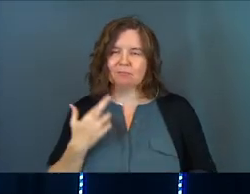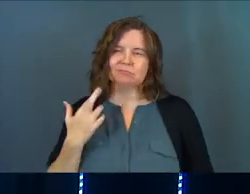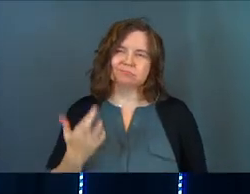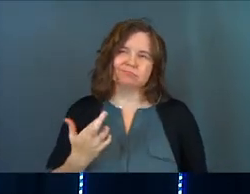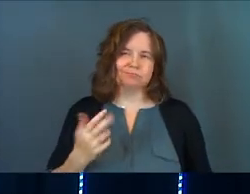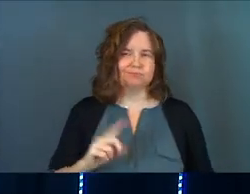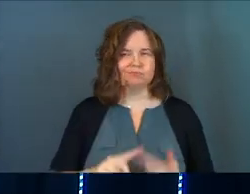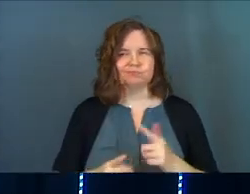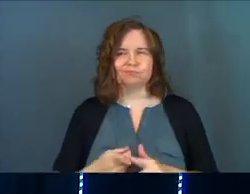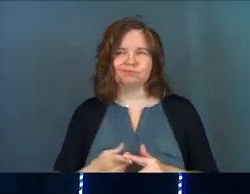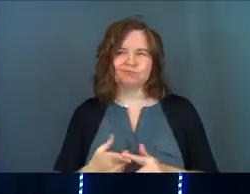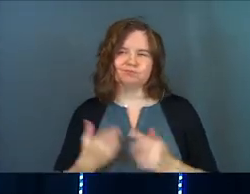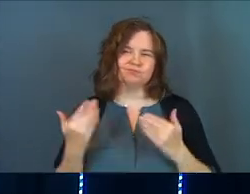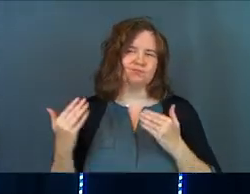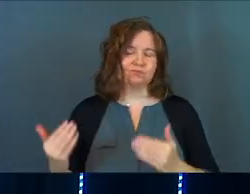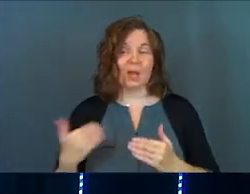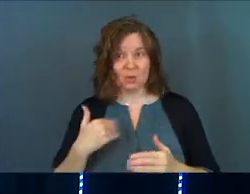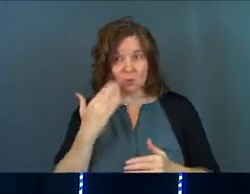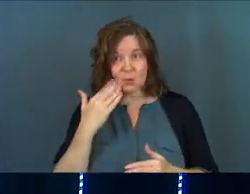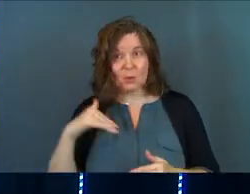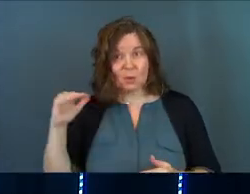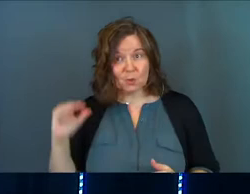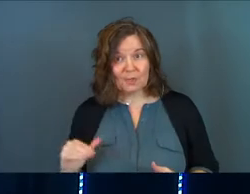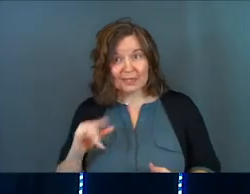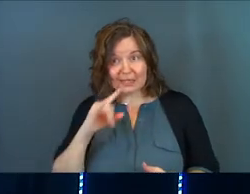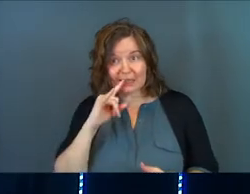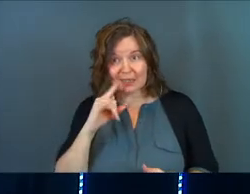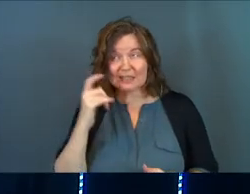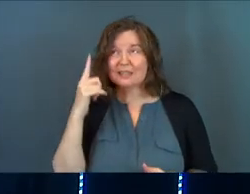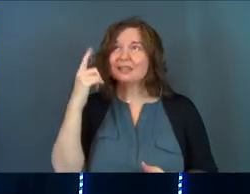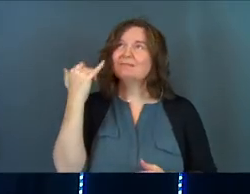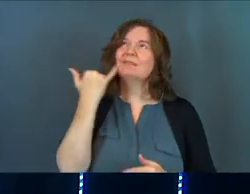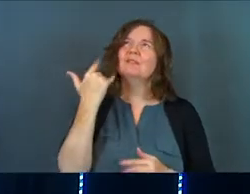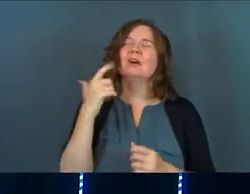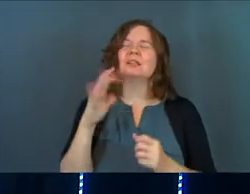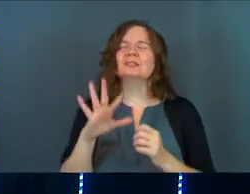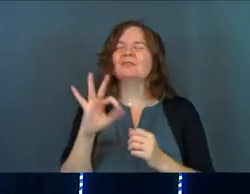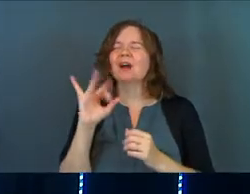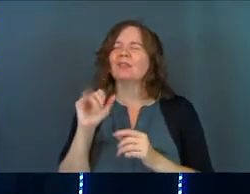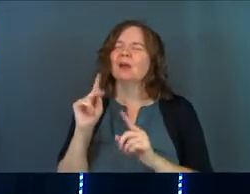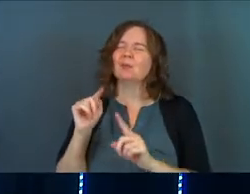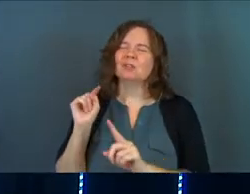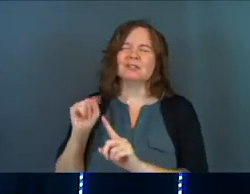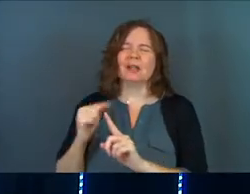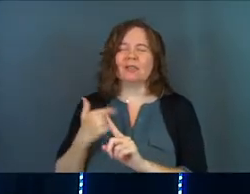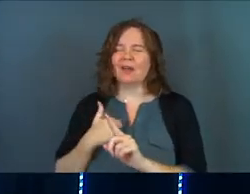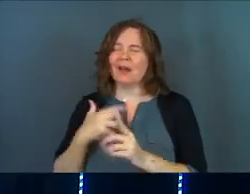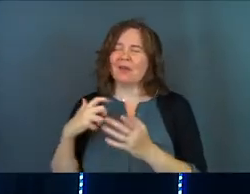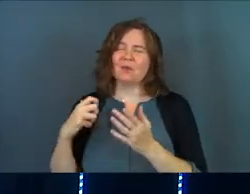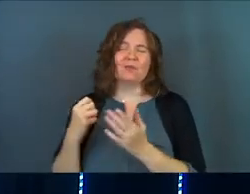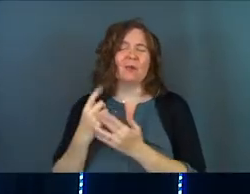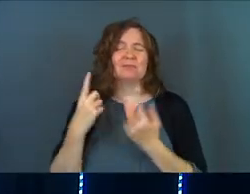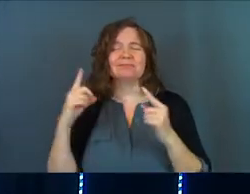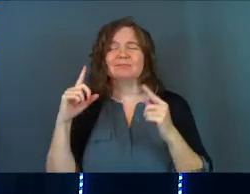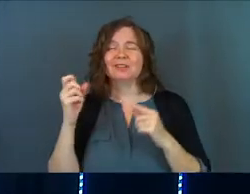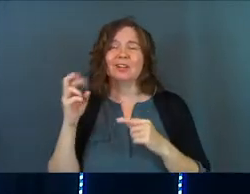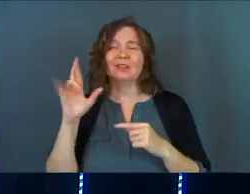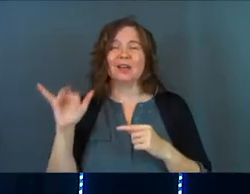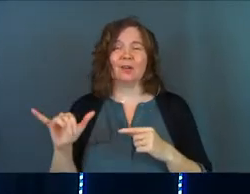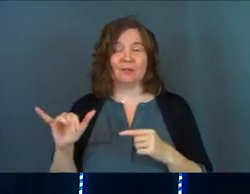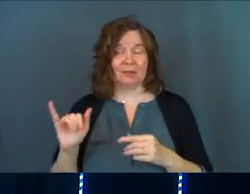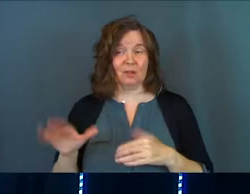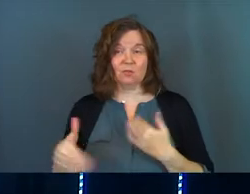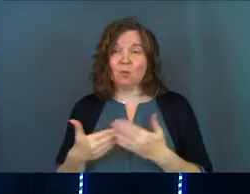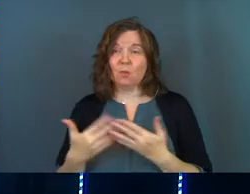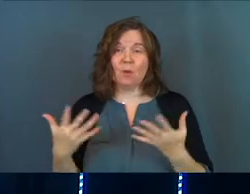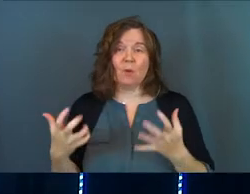buddies. And you knew when you were a little person, if I could just find that, it's like I've won the lottery. Like